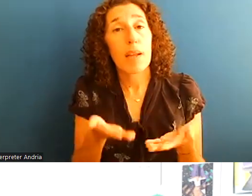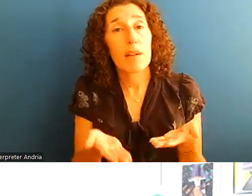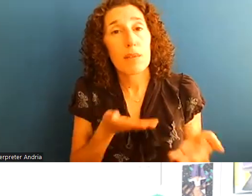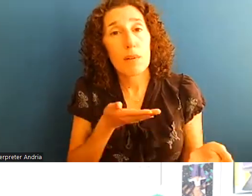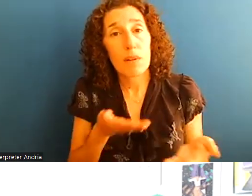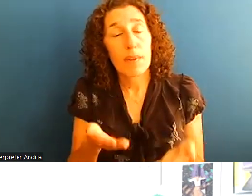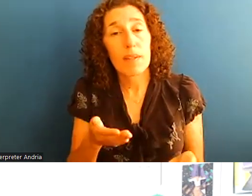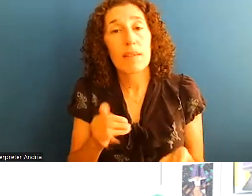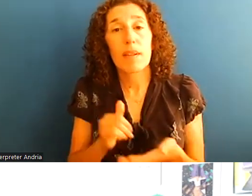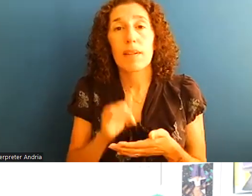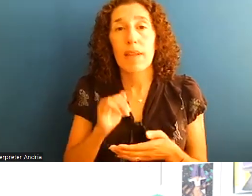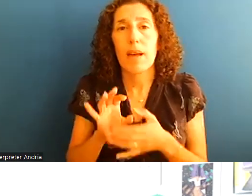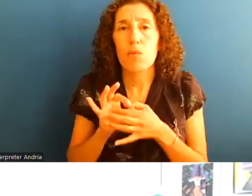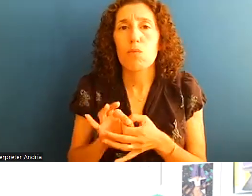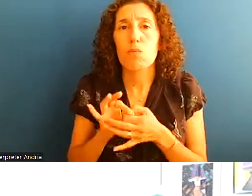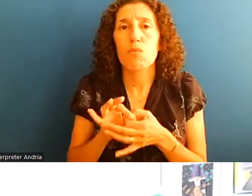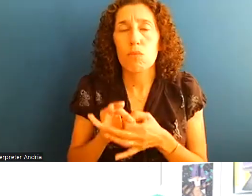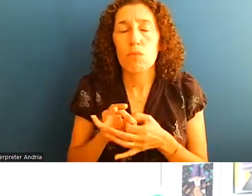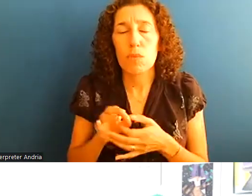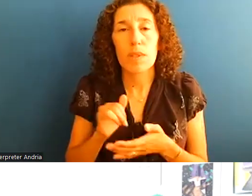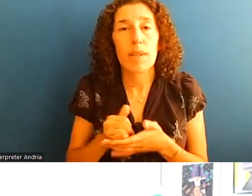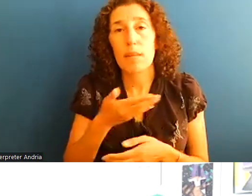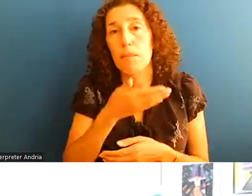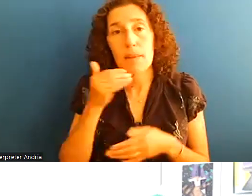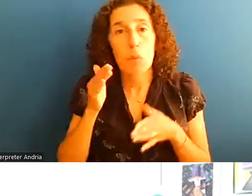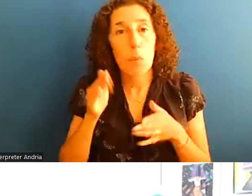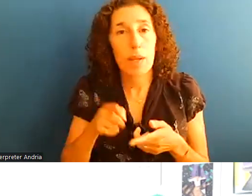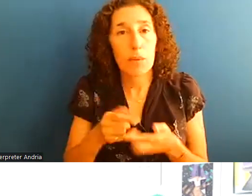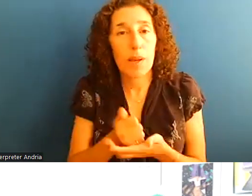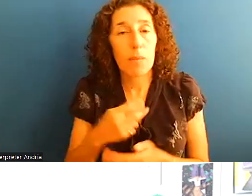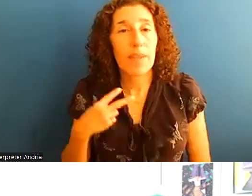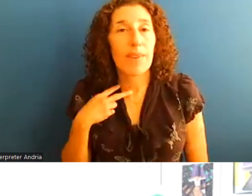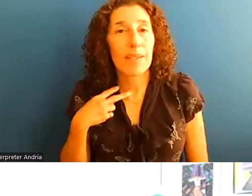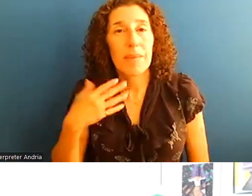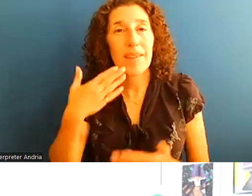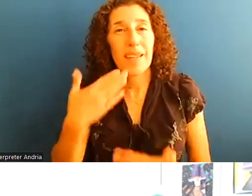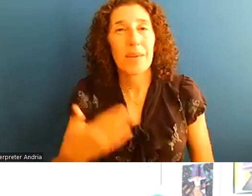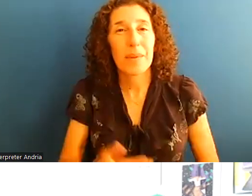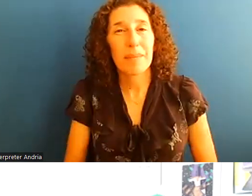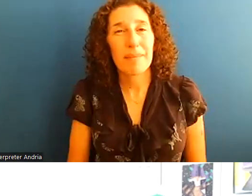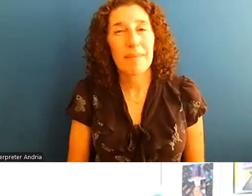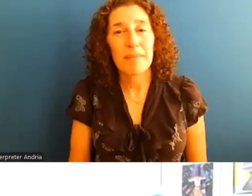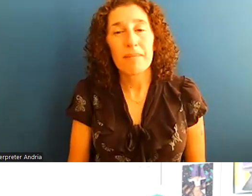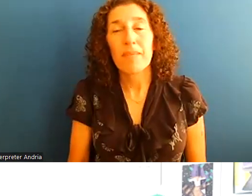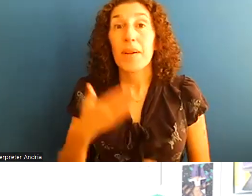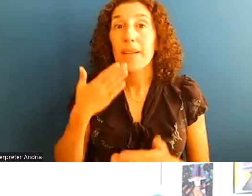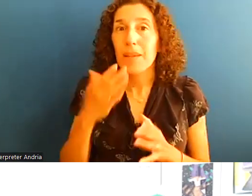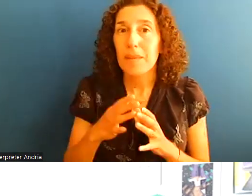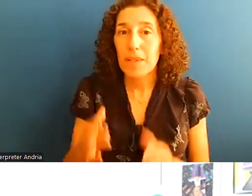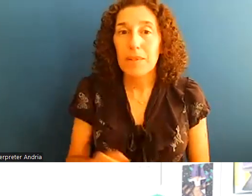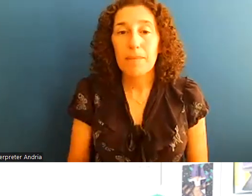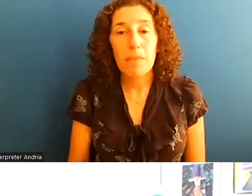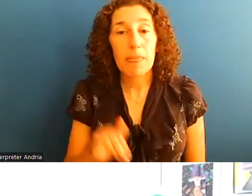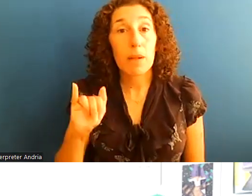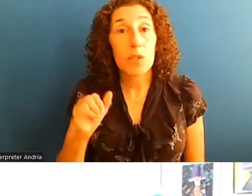of providing the best we can for our victims. Thank you. Great, thank you so much. Jason,